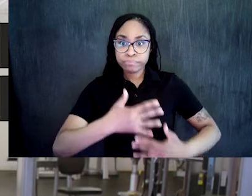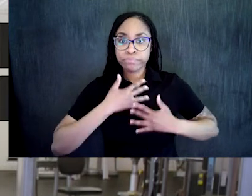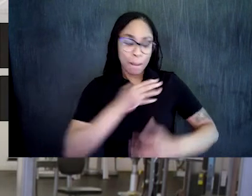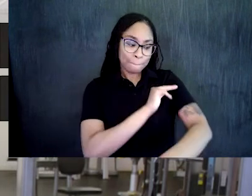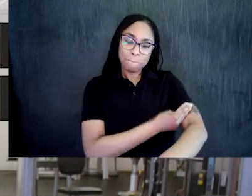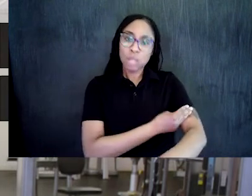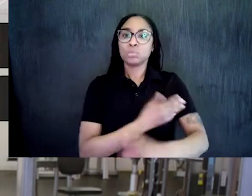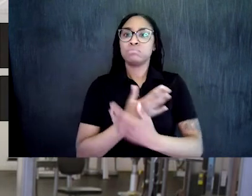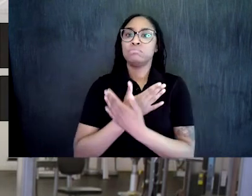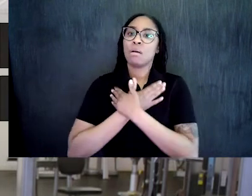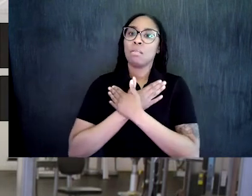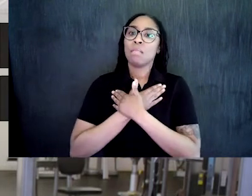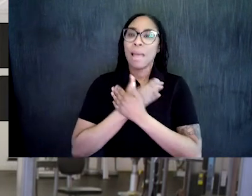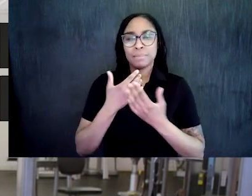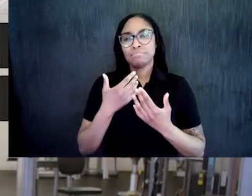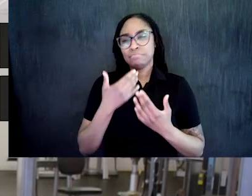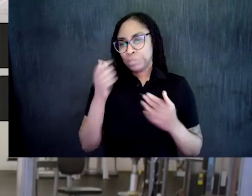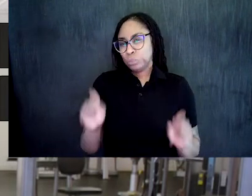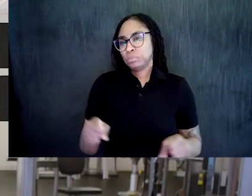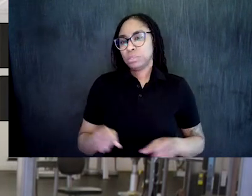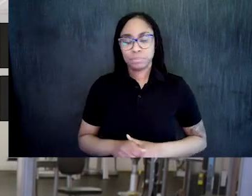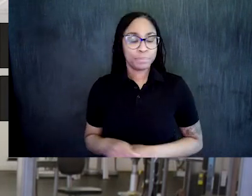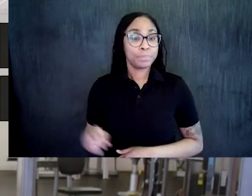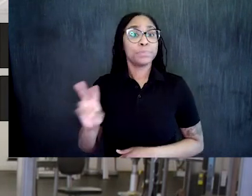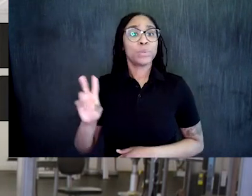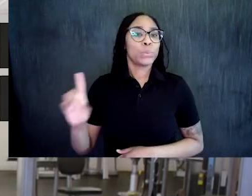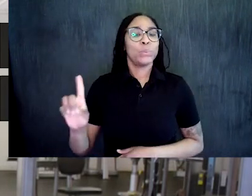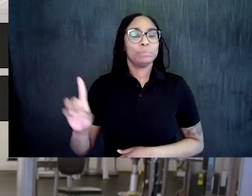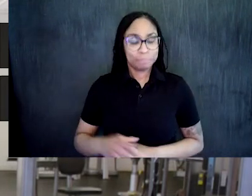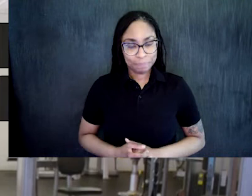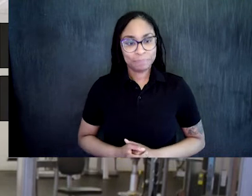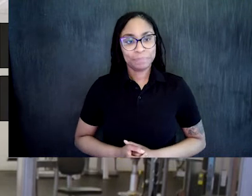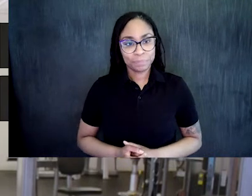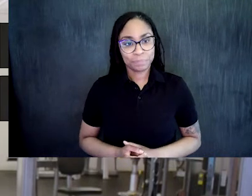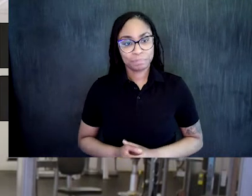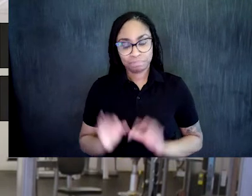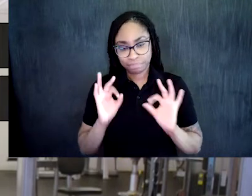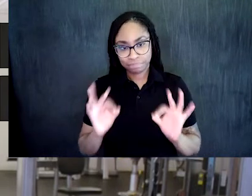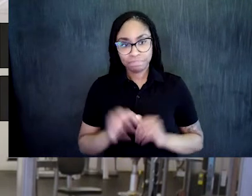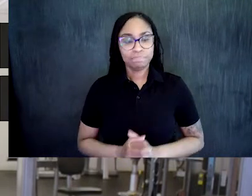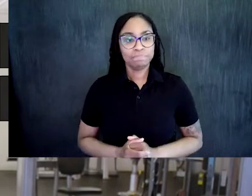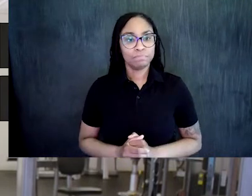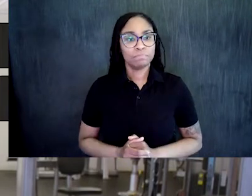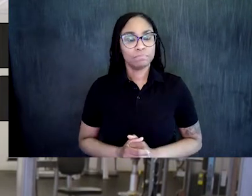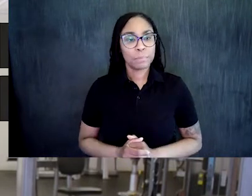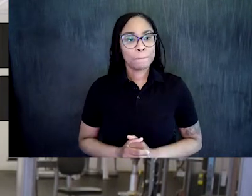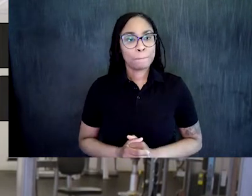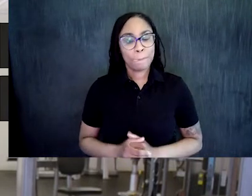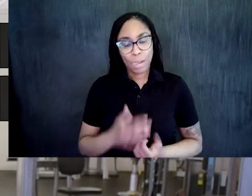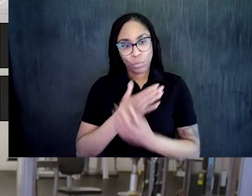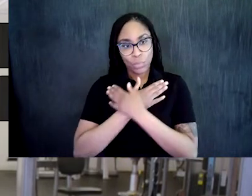chest. All right, we're going to hold that and go for about another 5, 4, 3,